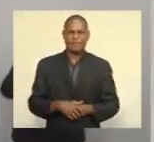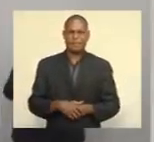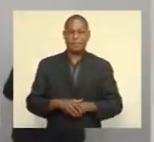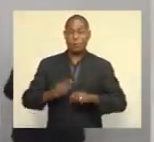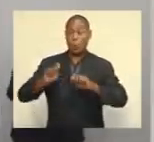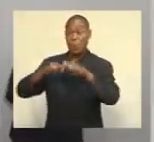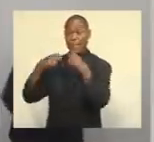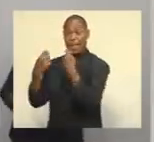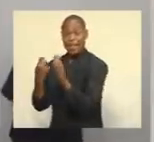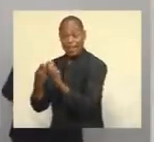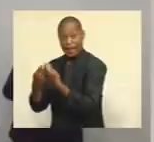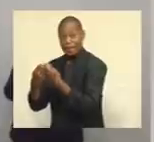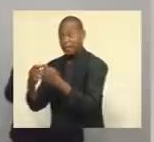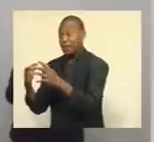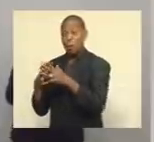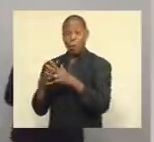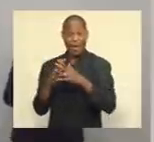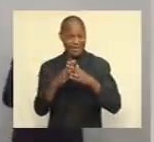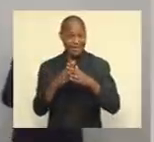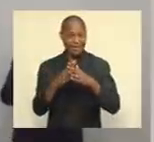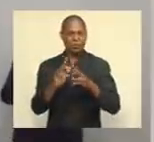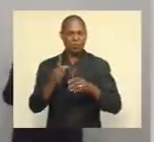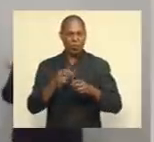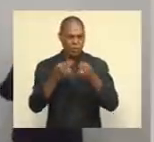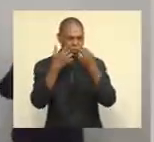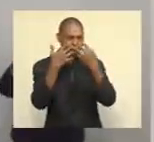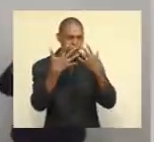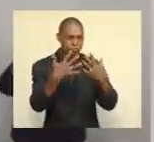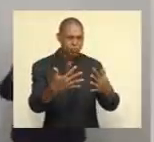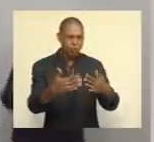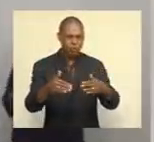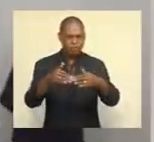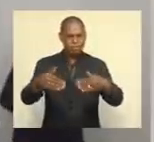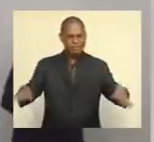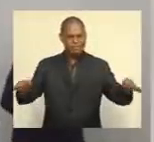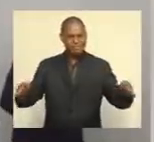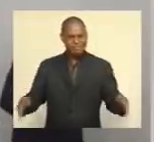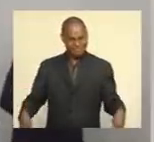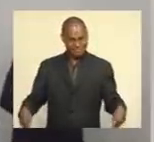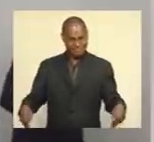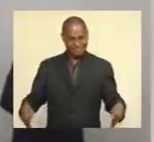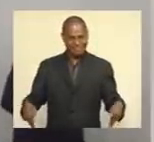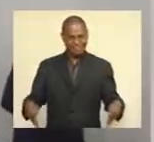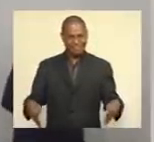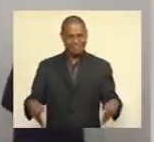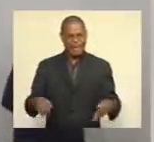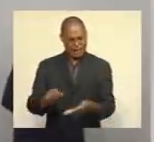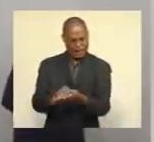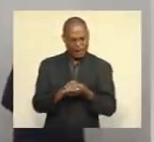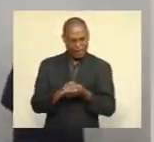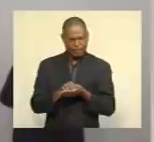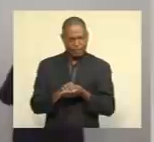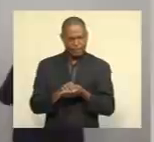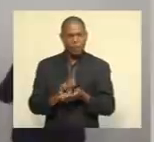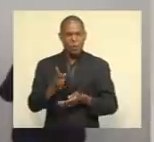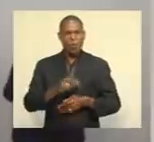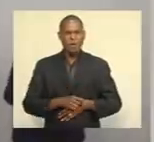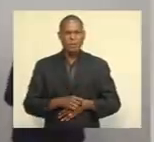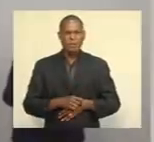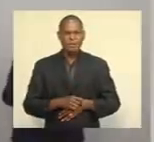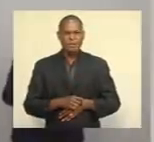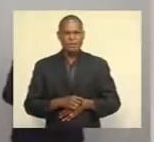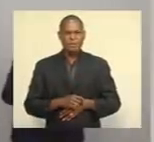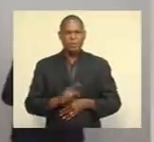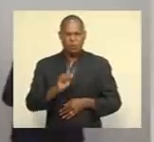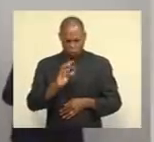the West have shown us a boundary that they have maintained, and they will be going through that